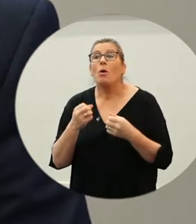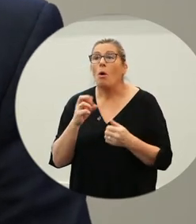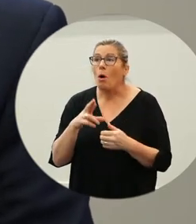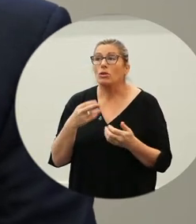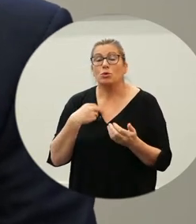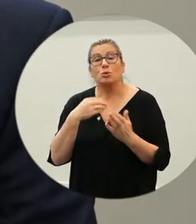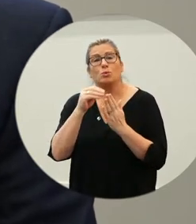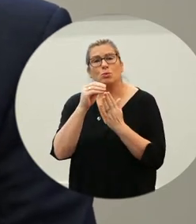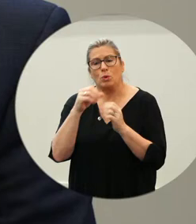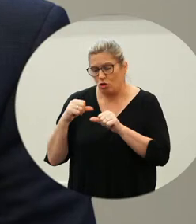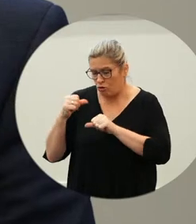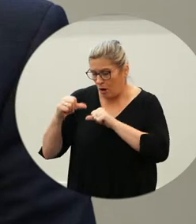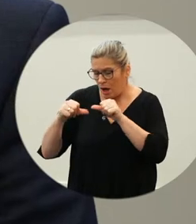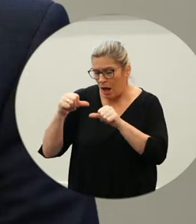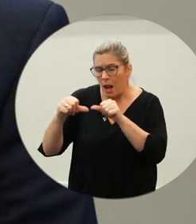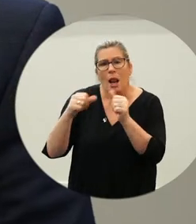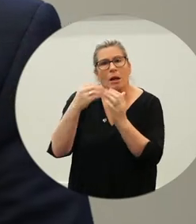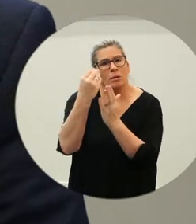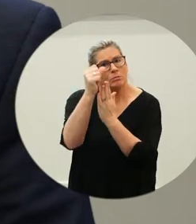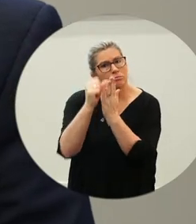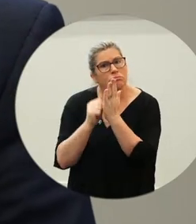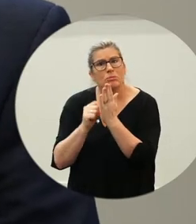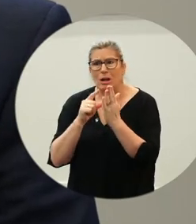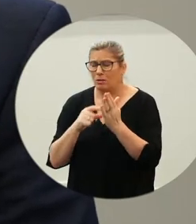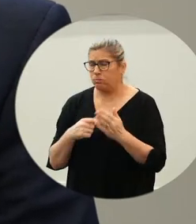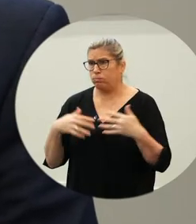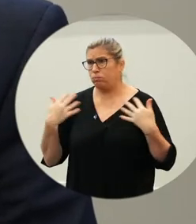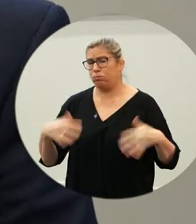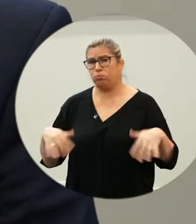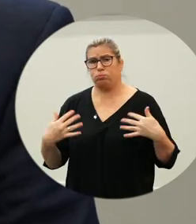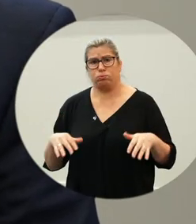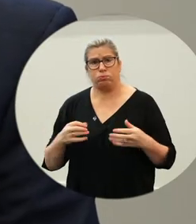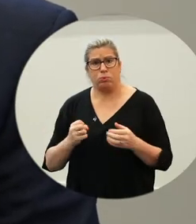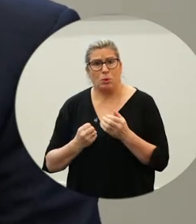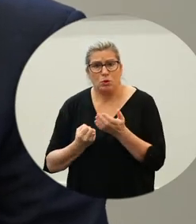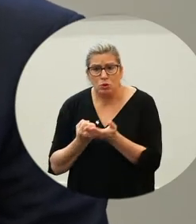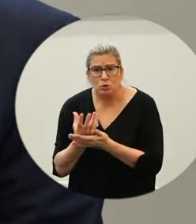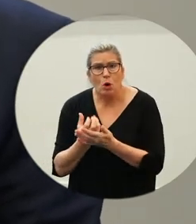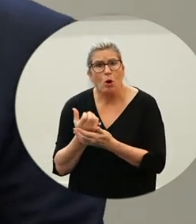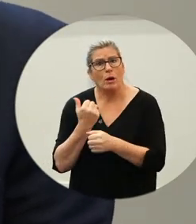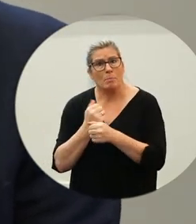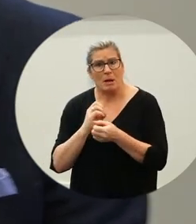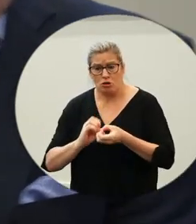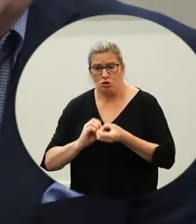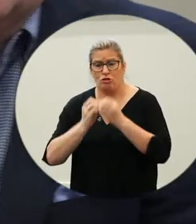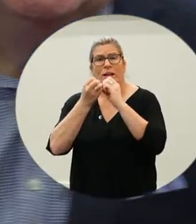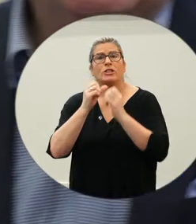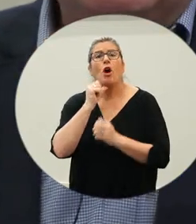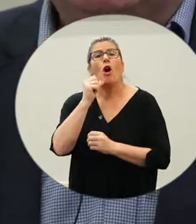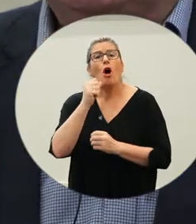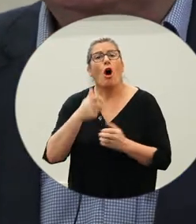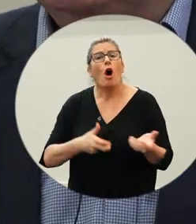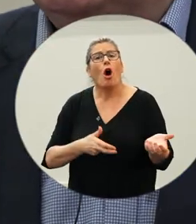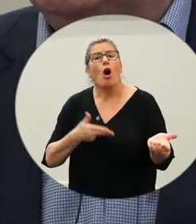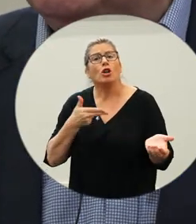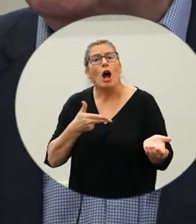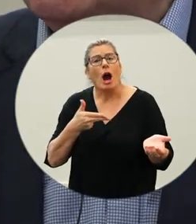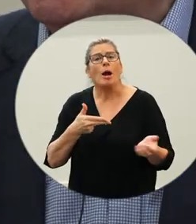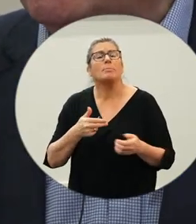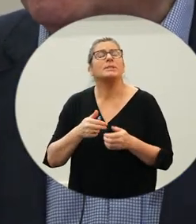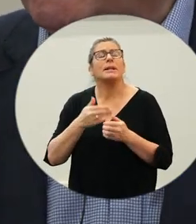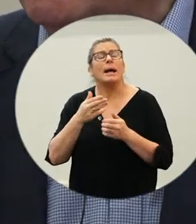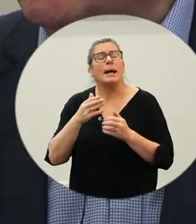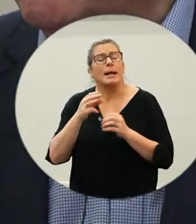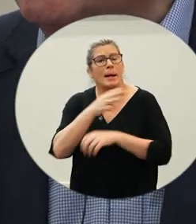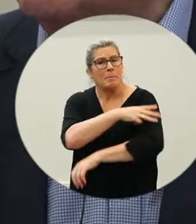to chronicle this quite extraordinary story of the creation of an unarmed police service